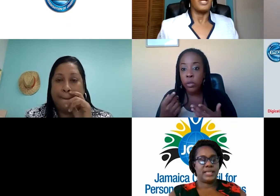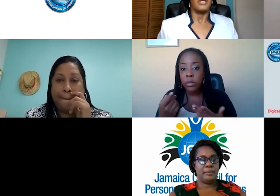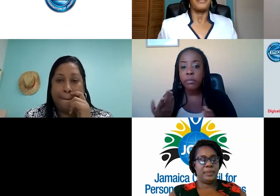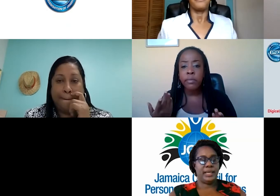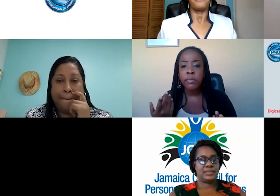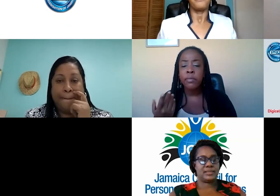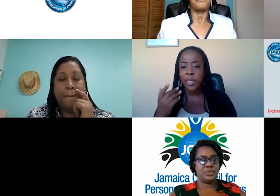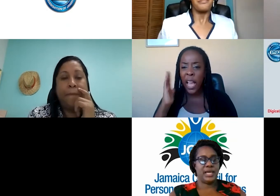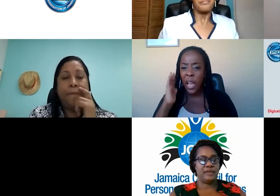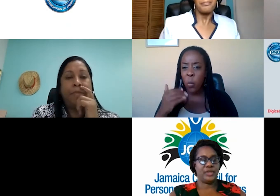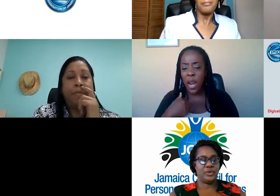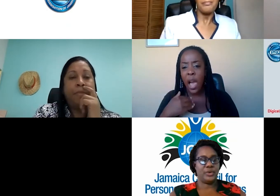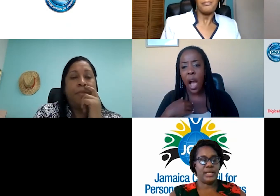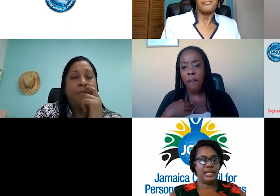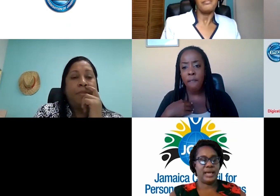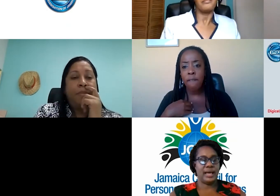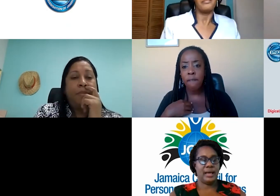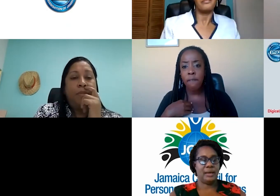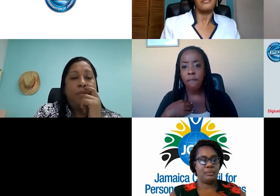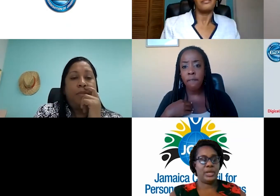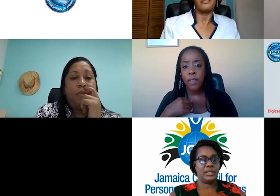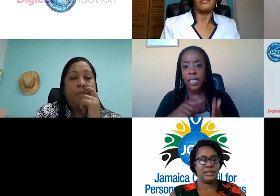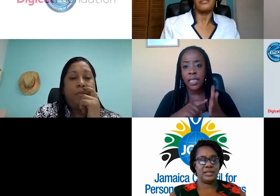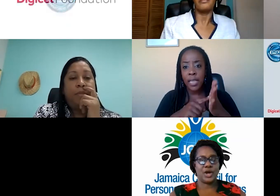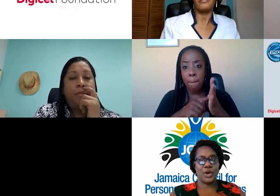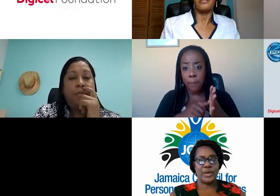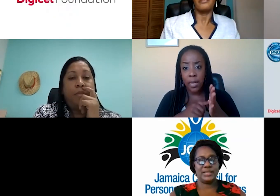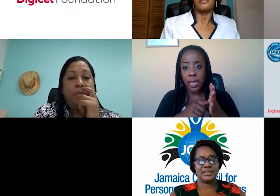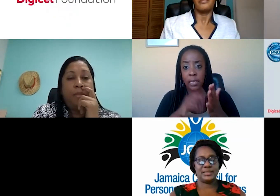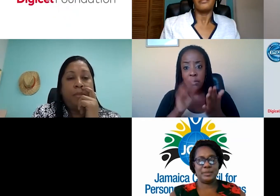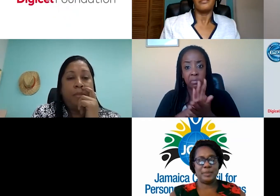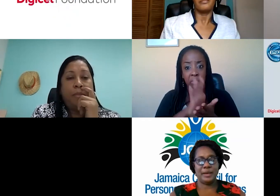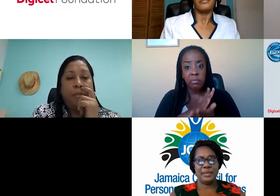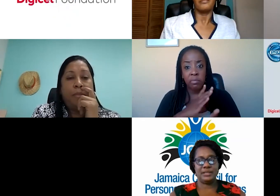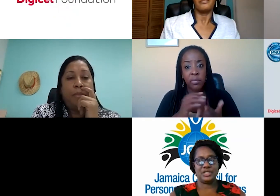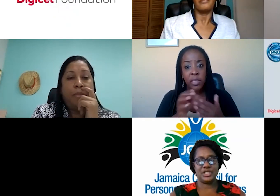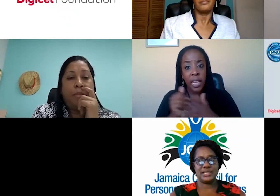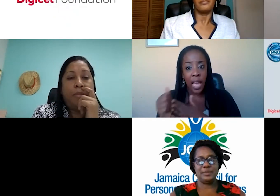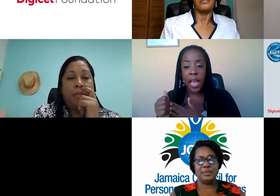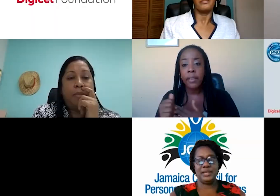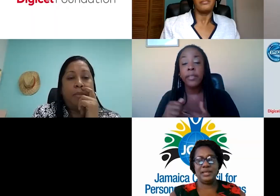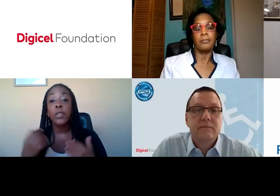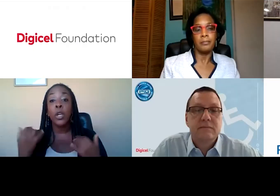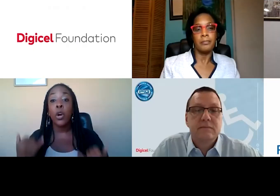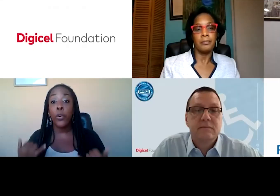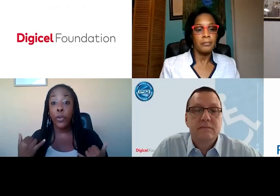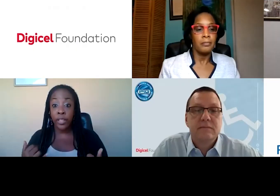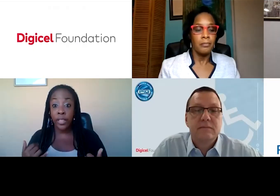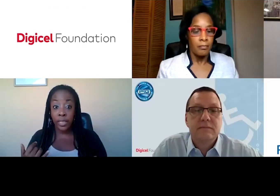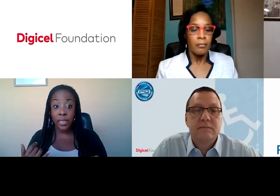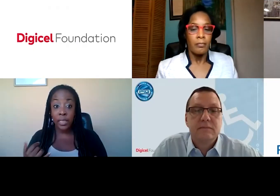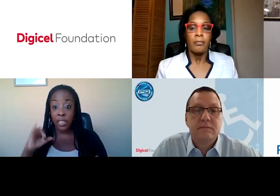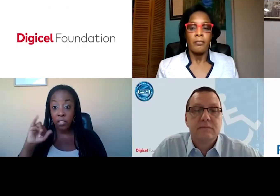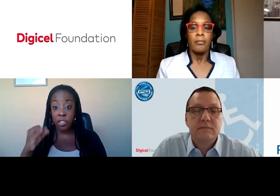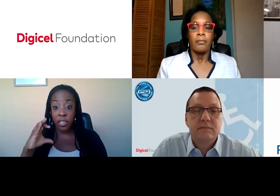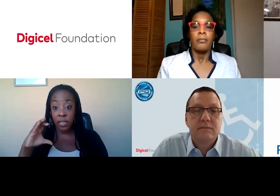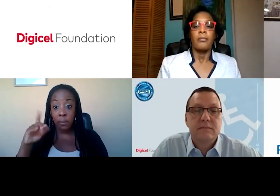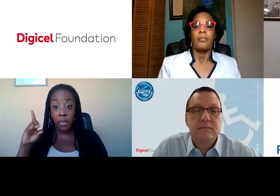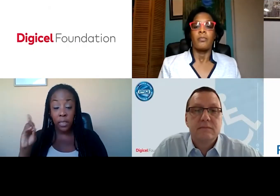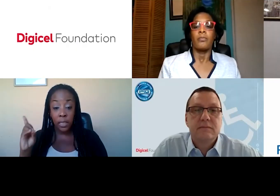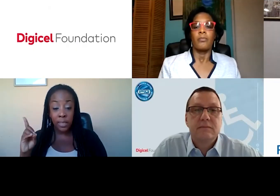There will be templates. We have already, well, the current department, JCPD,